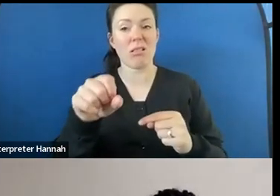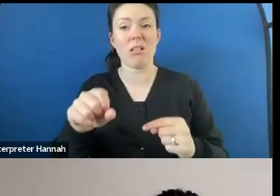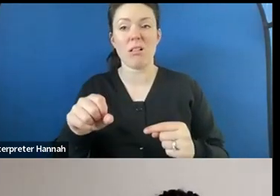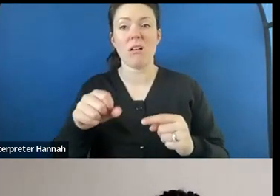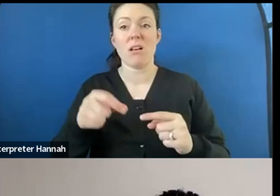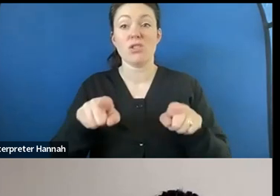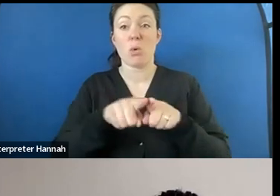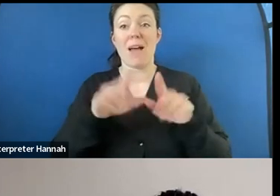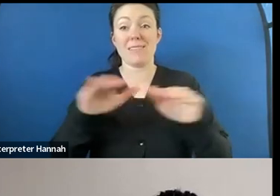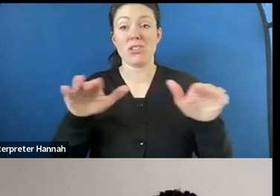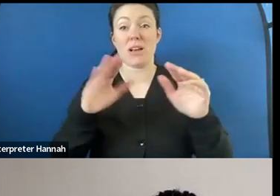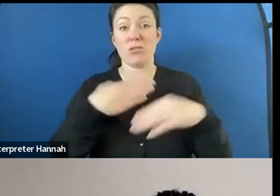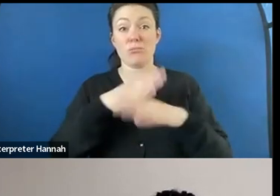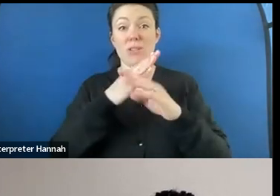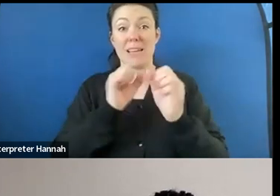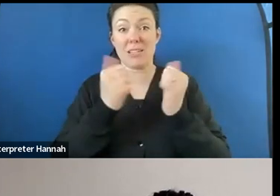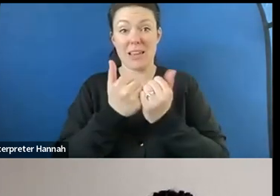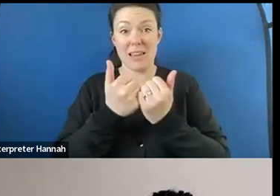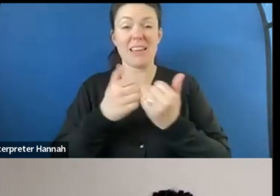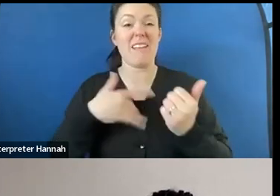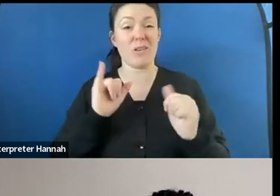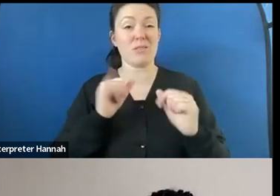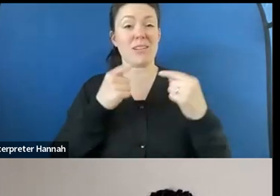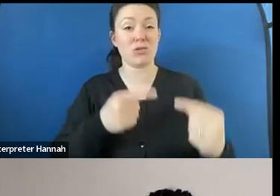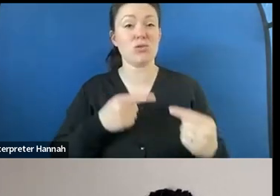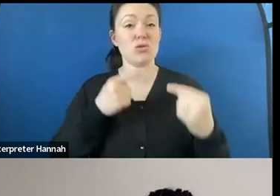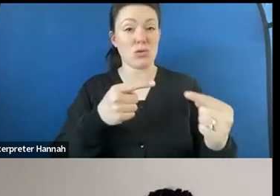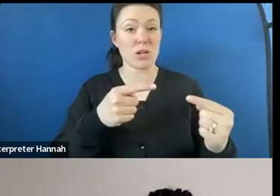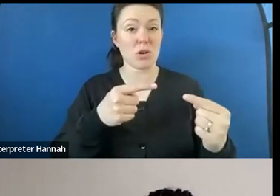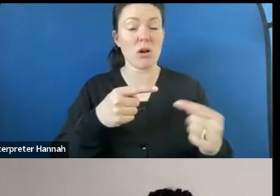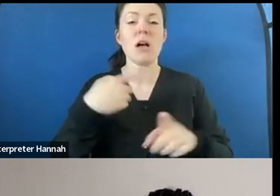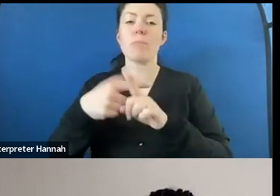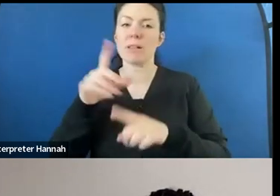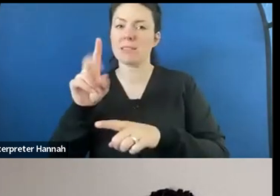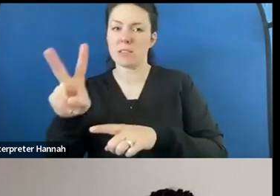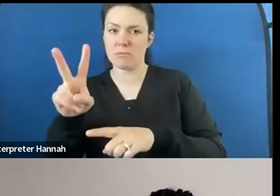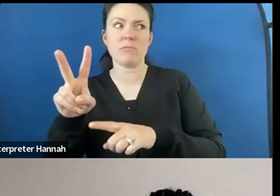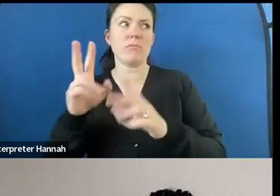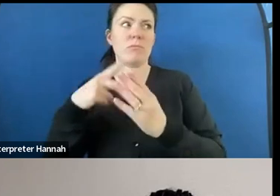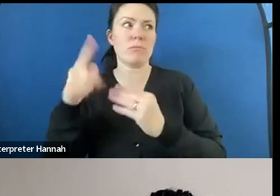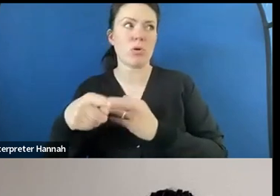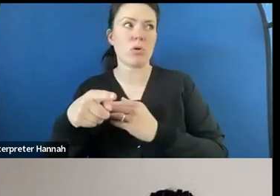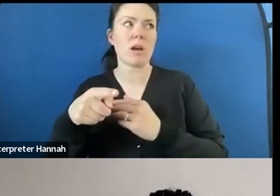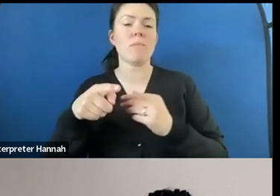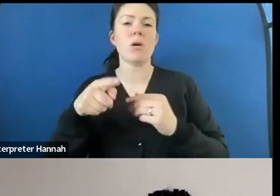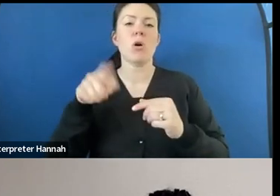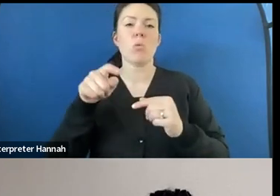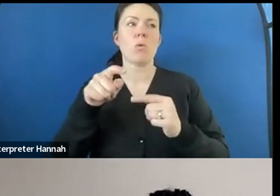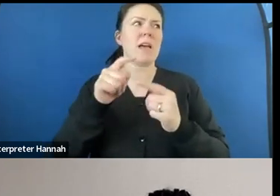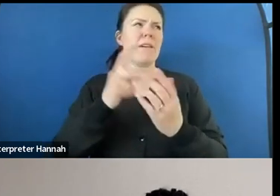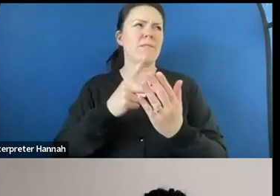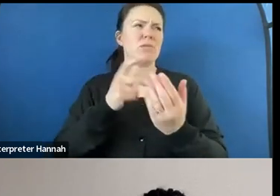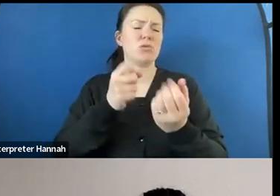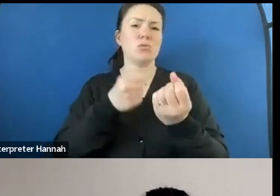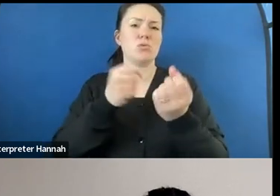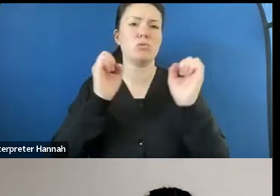child protection agency that has the extension of the domestic violence program, we often educate and emphasize the need